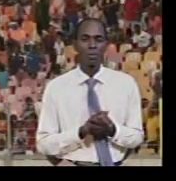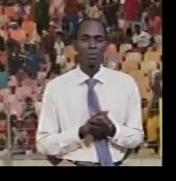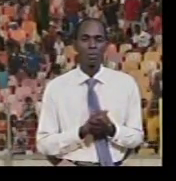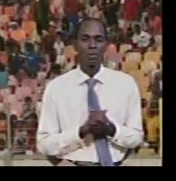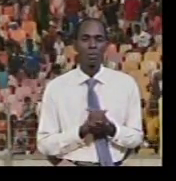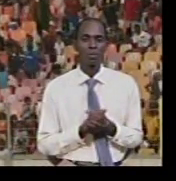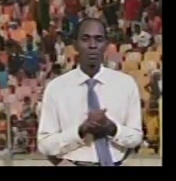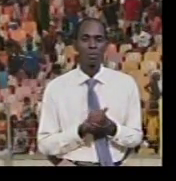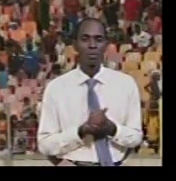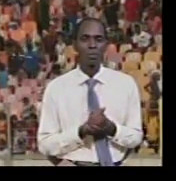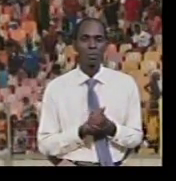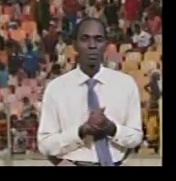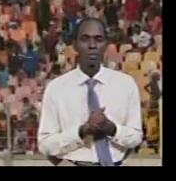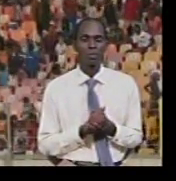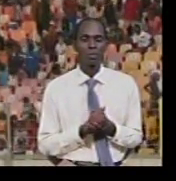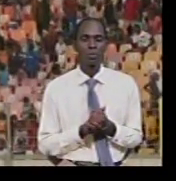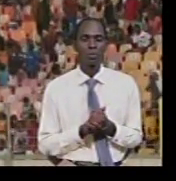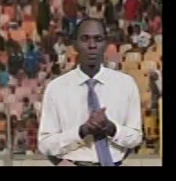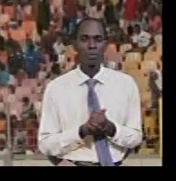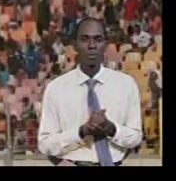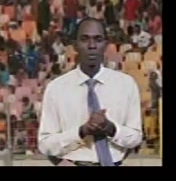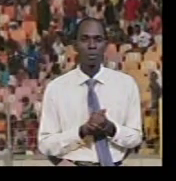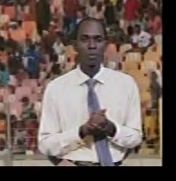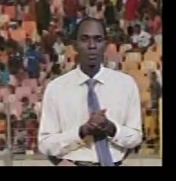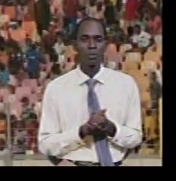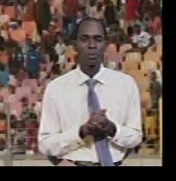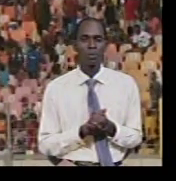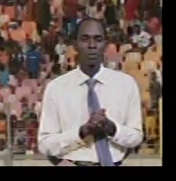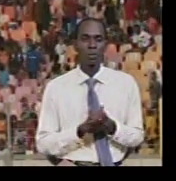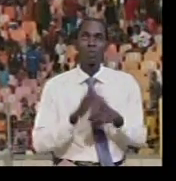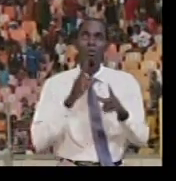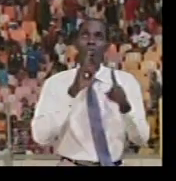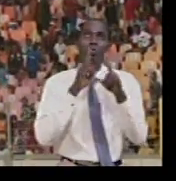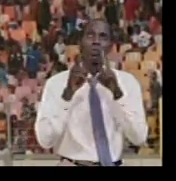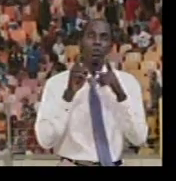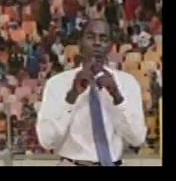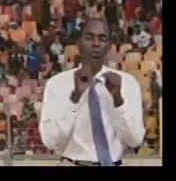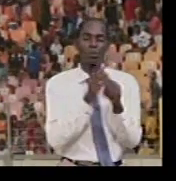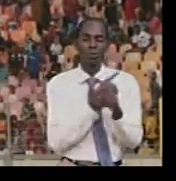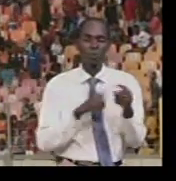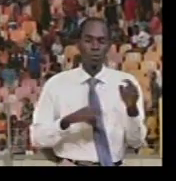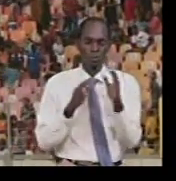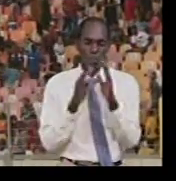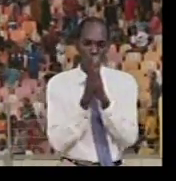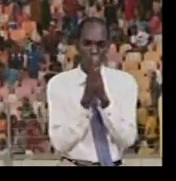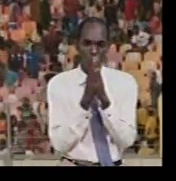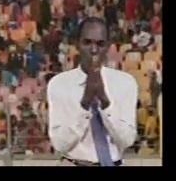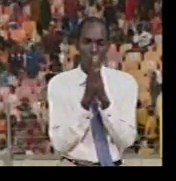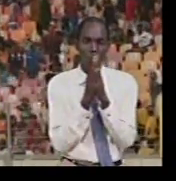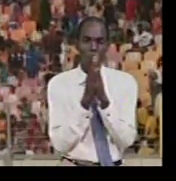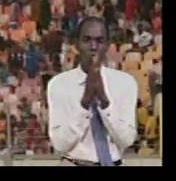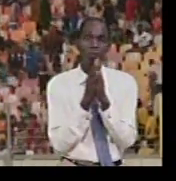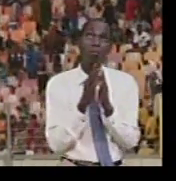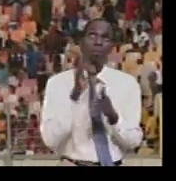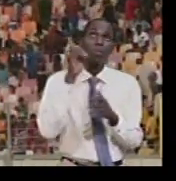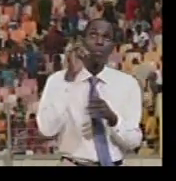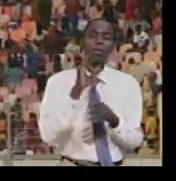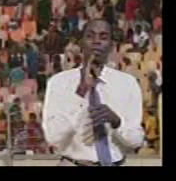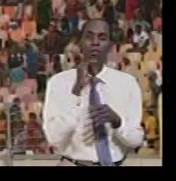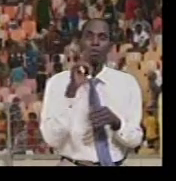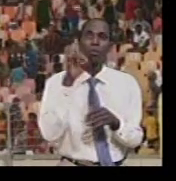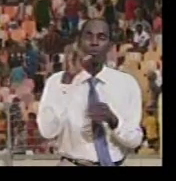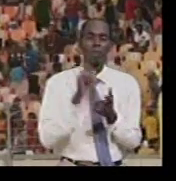He's the one that invited you. And is calling you now so that a